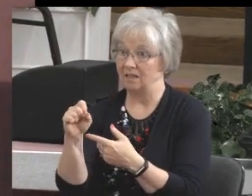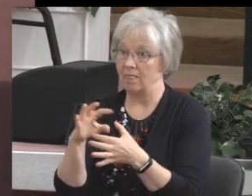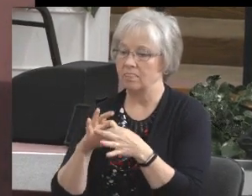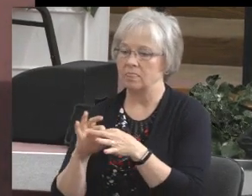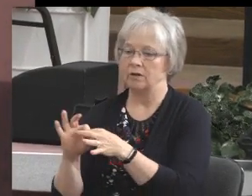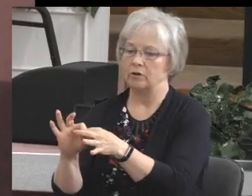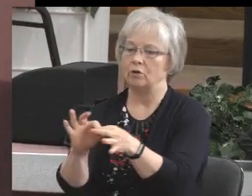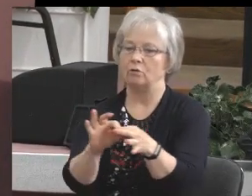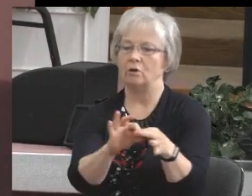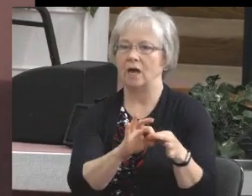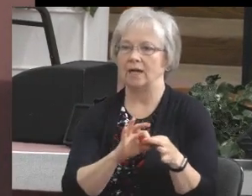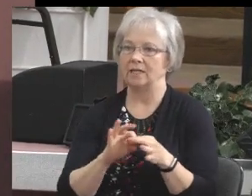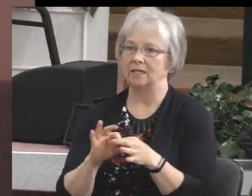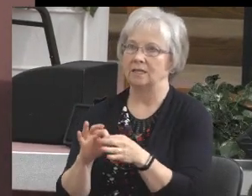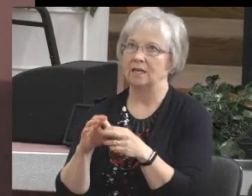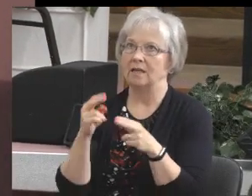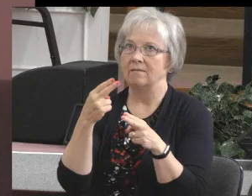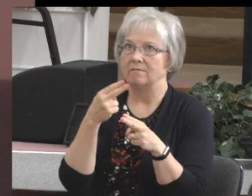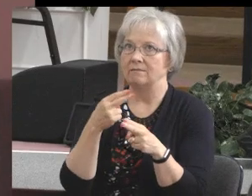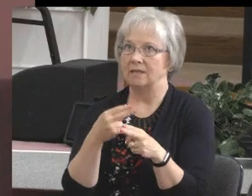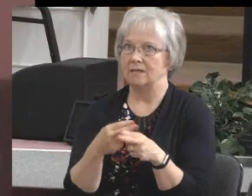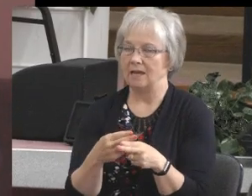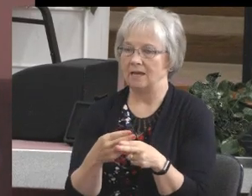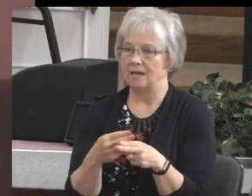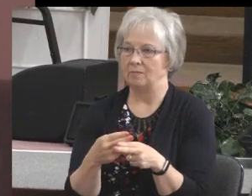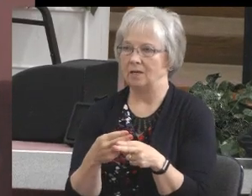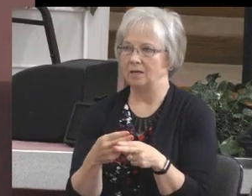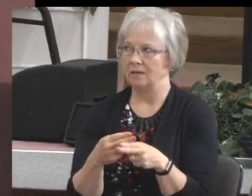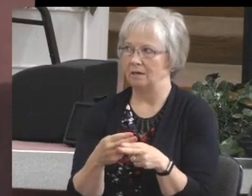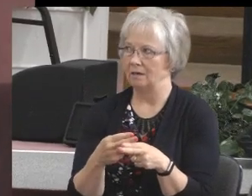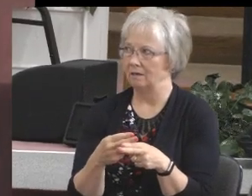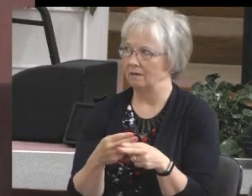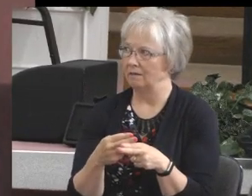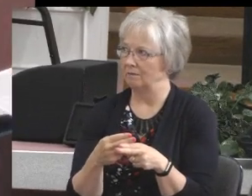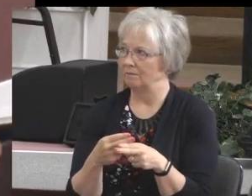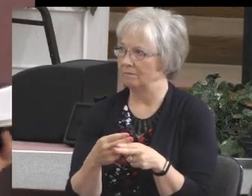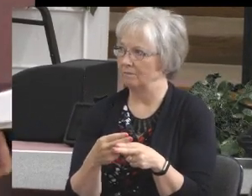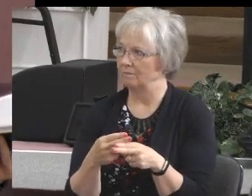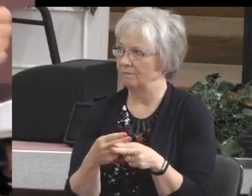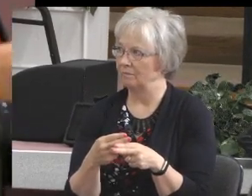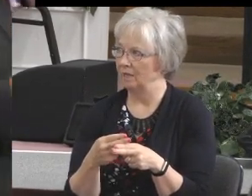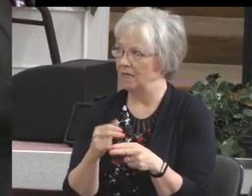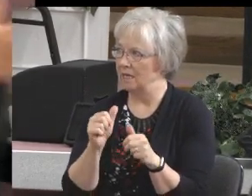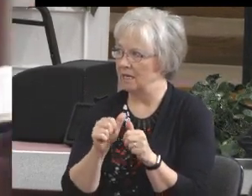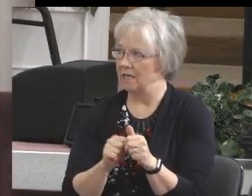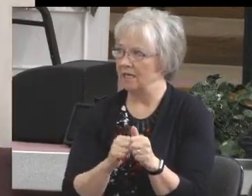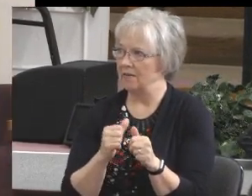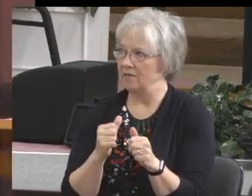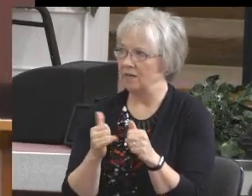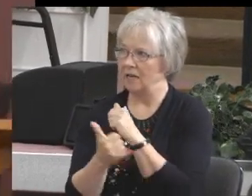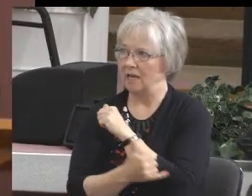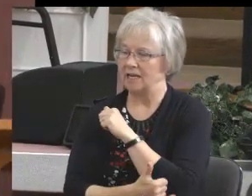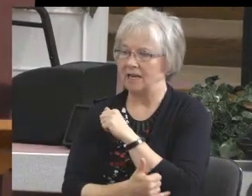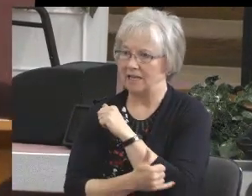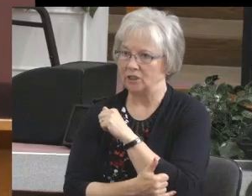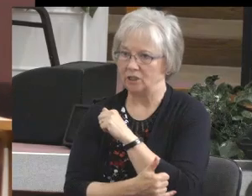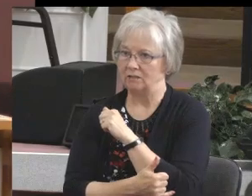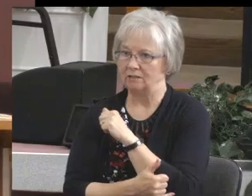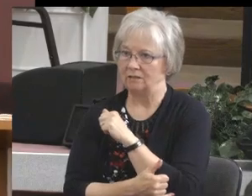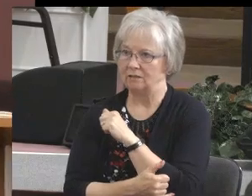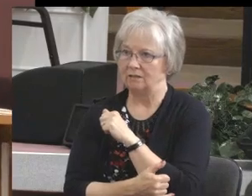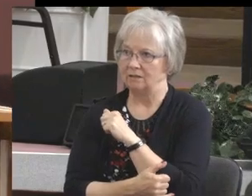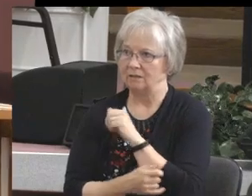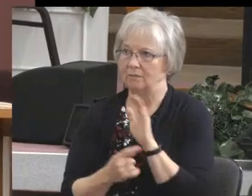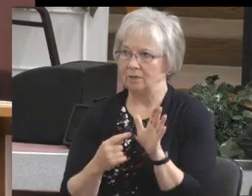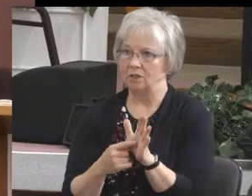the name is the identity. And so, even a nation can be identified by its name. It